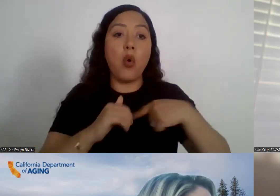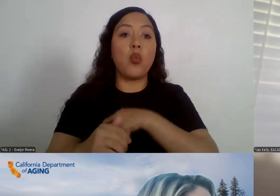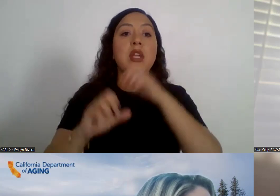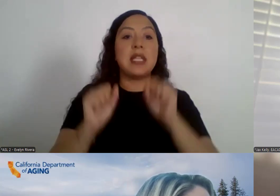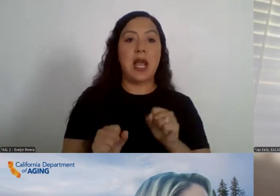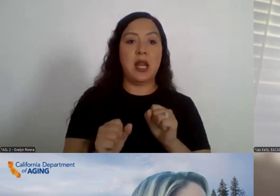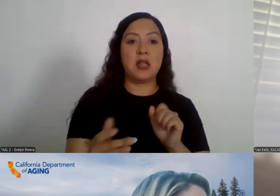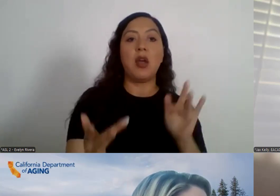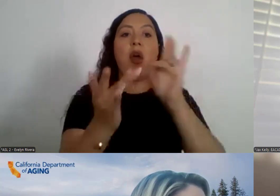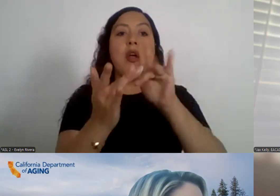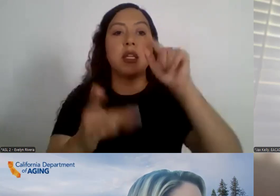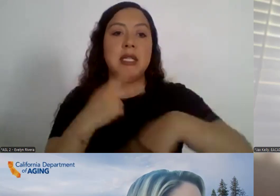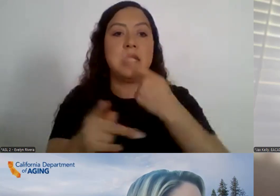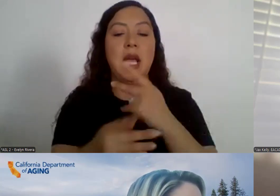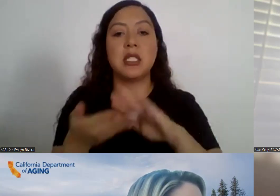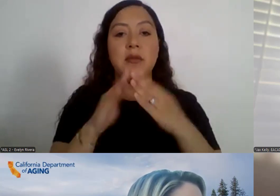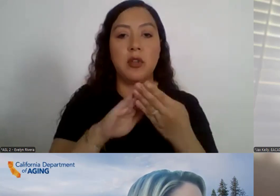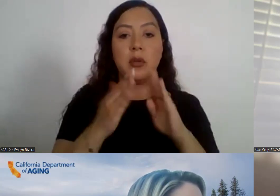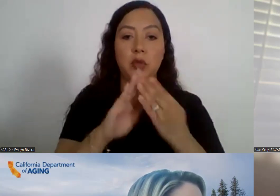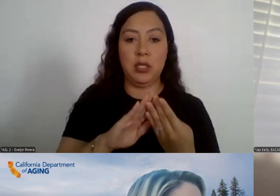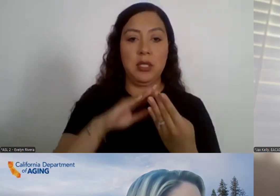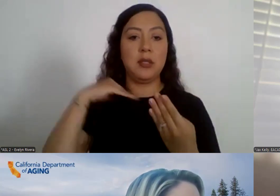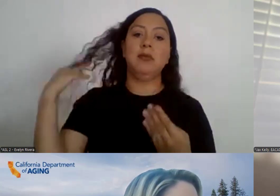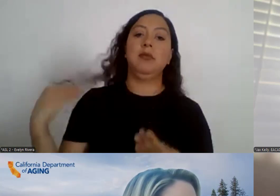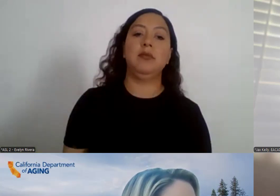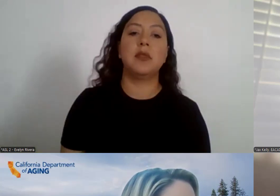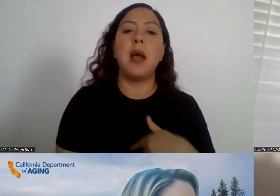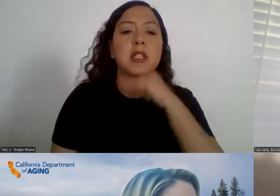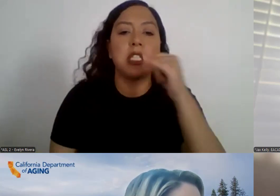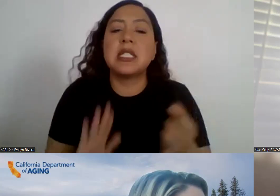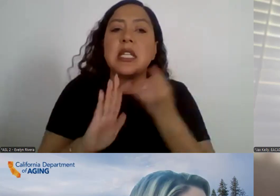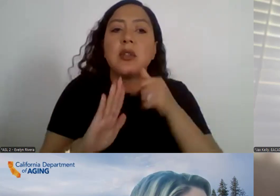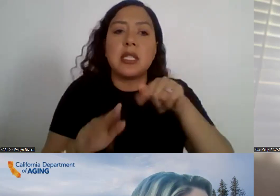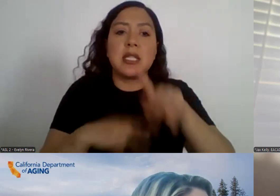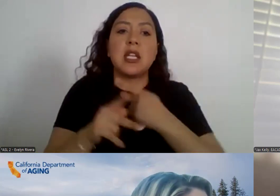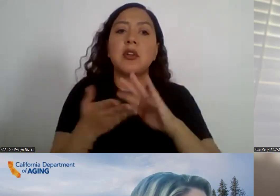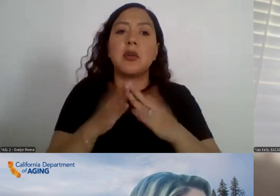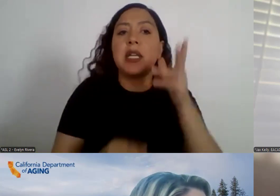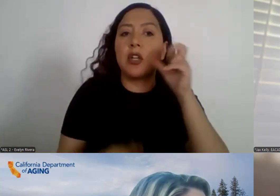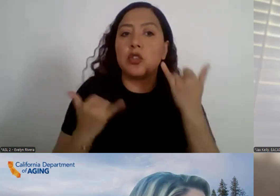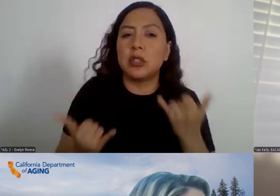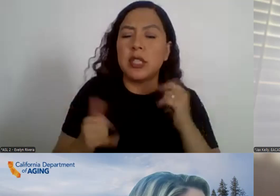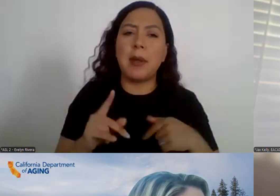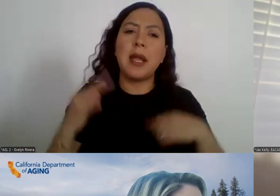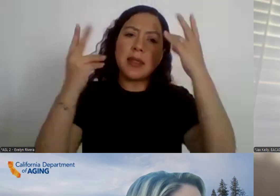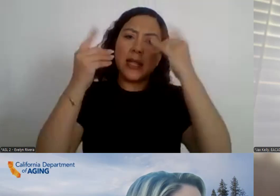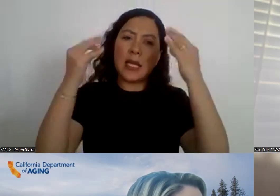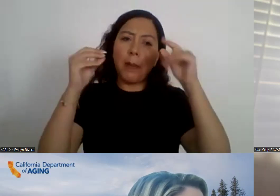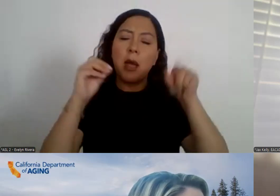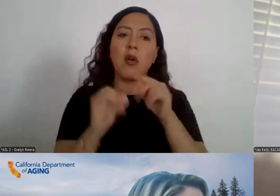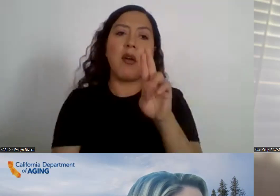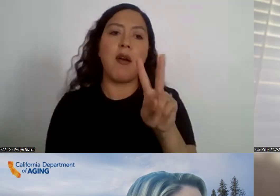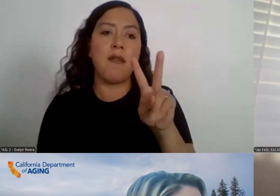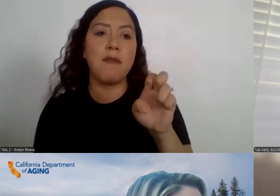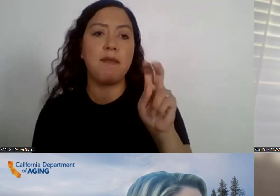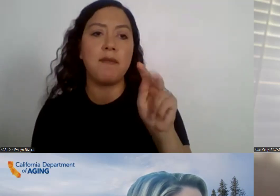these communities. But it's not just the communities I've been hearing about today, but I also think about veterans. And I may have